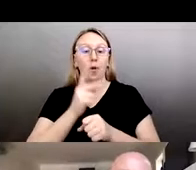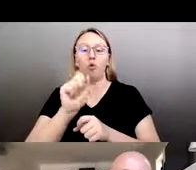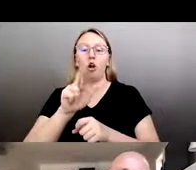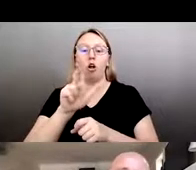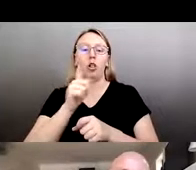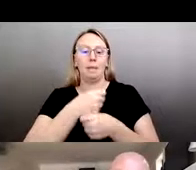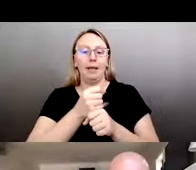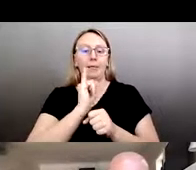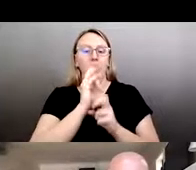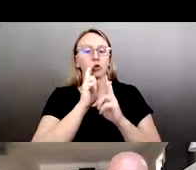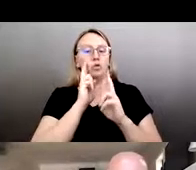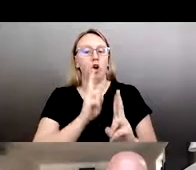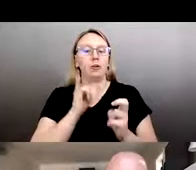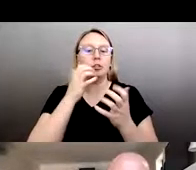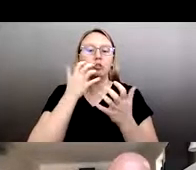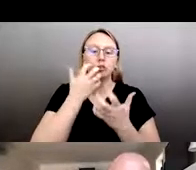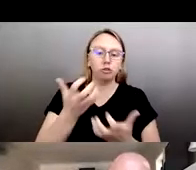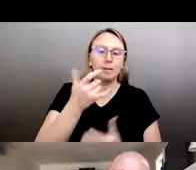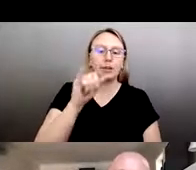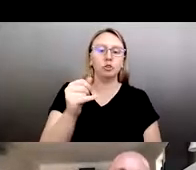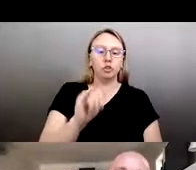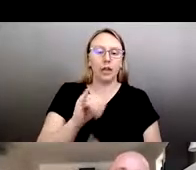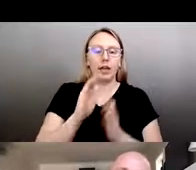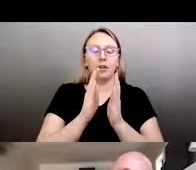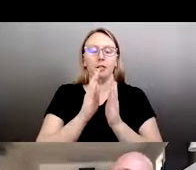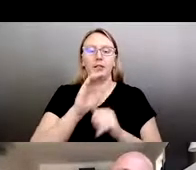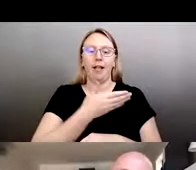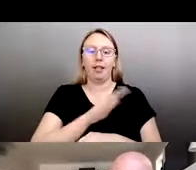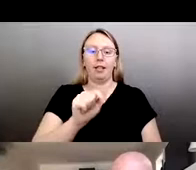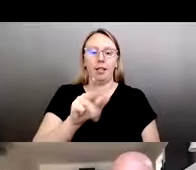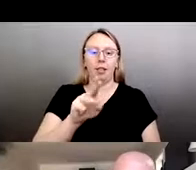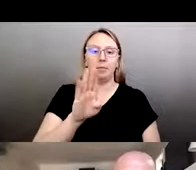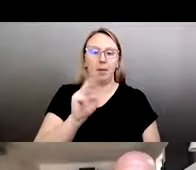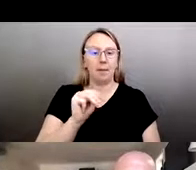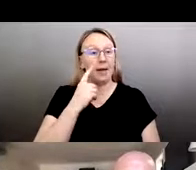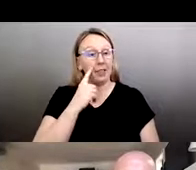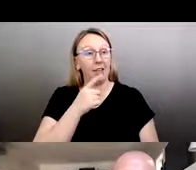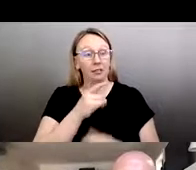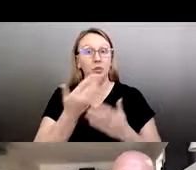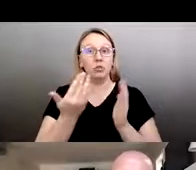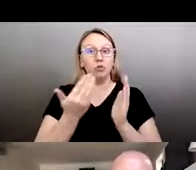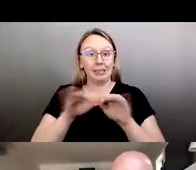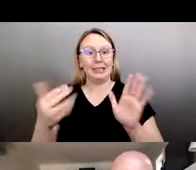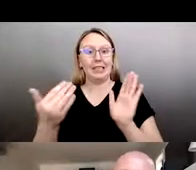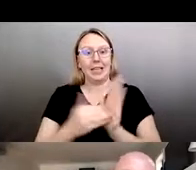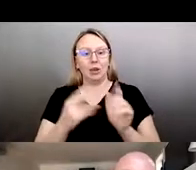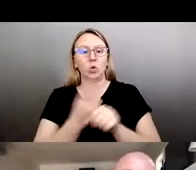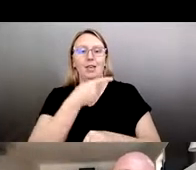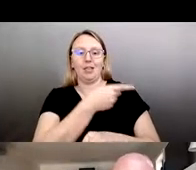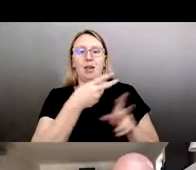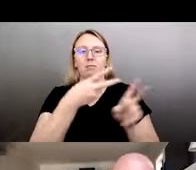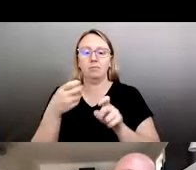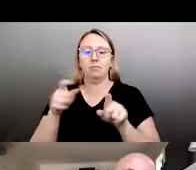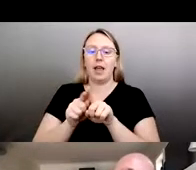And I believe the album Armpit Rubber was actually eventually re-released with this as the cover. So all of these artists